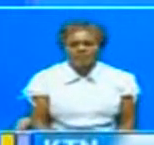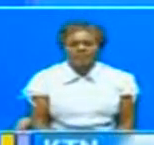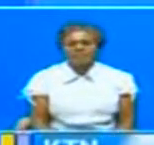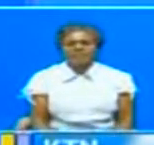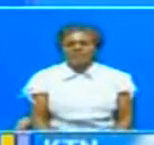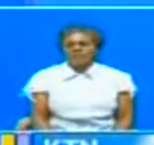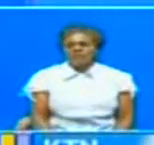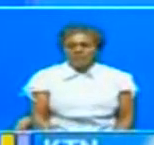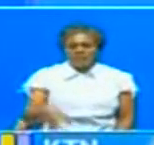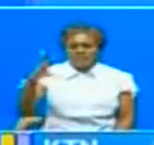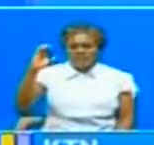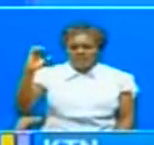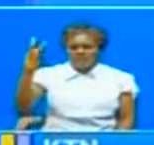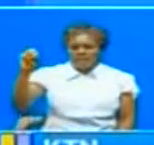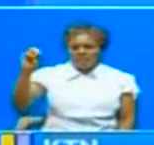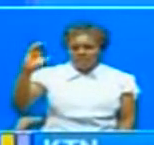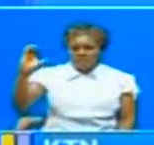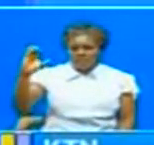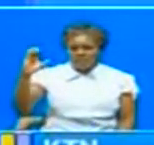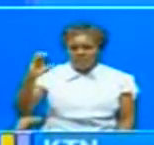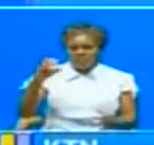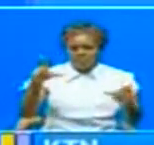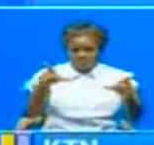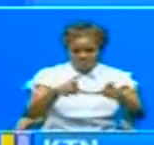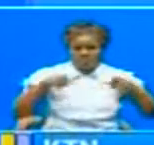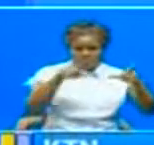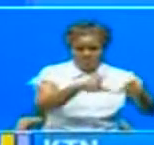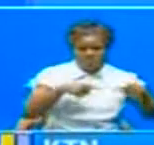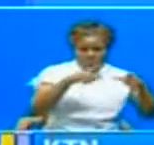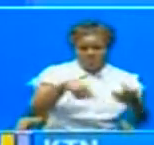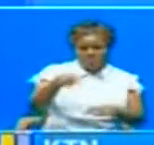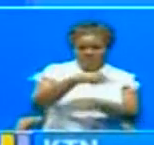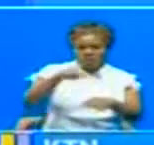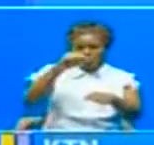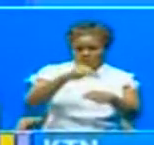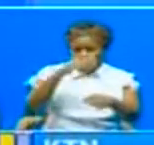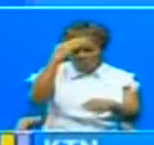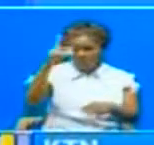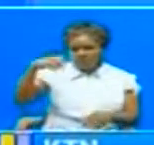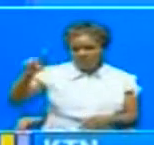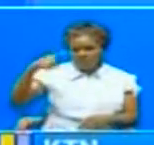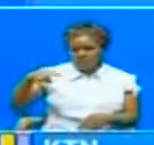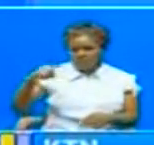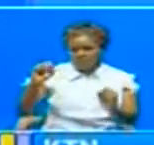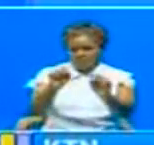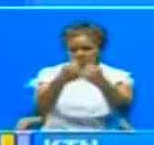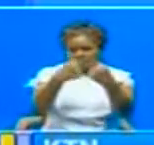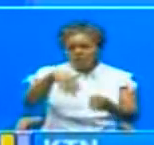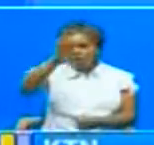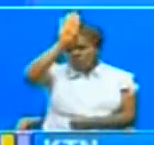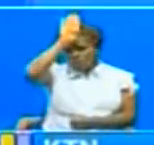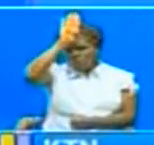And motor dealer CMC Holdings has delisted from the Nairobi Securities Exchange following a successful takeover by